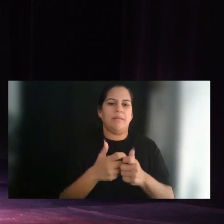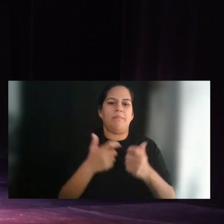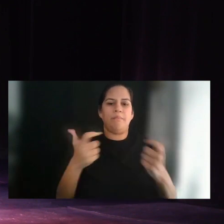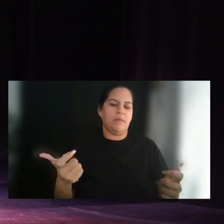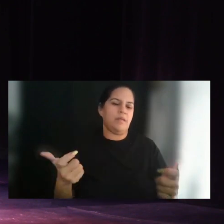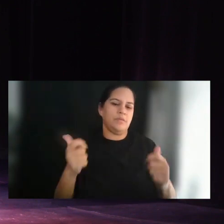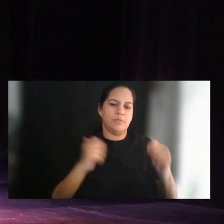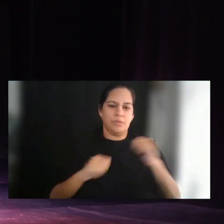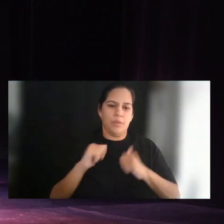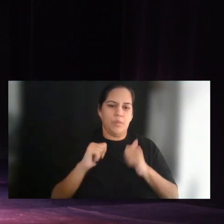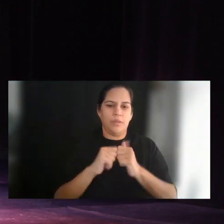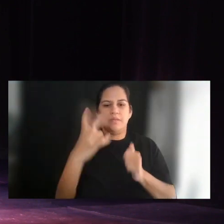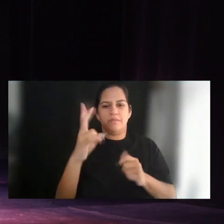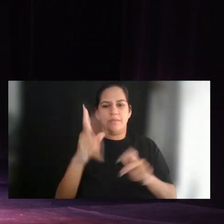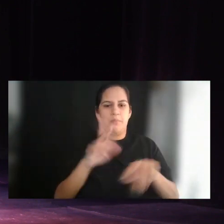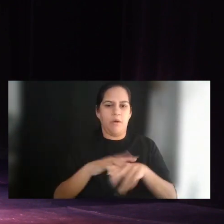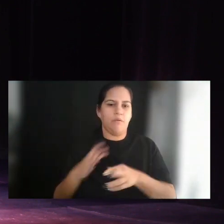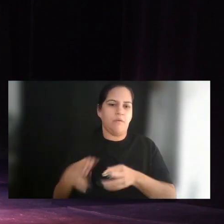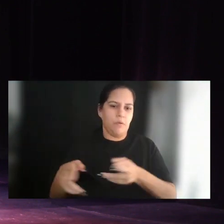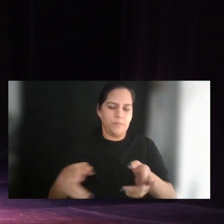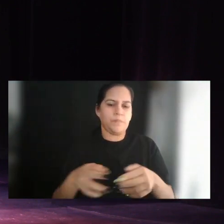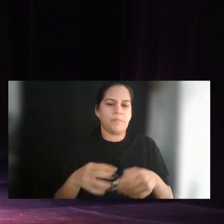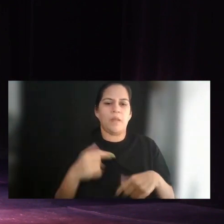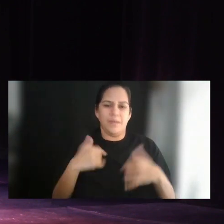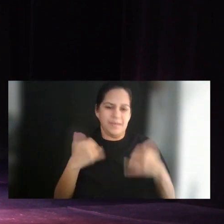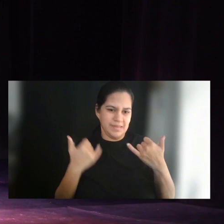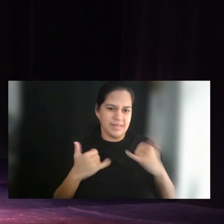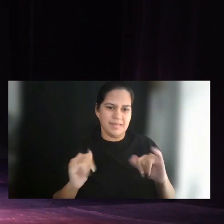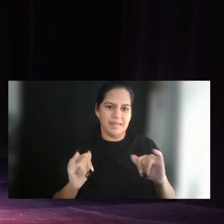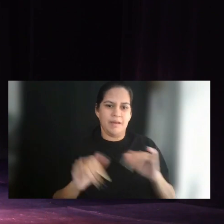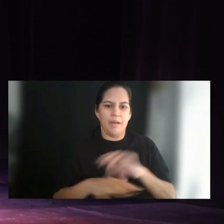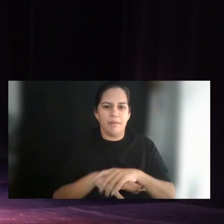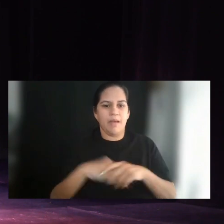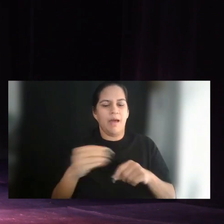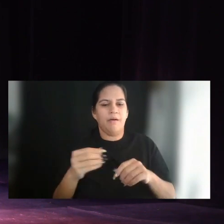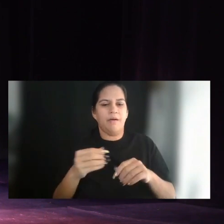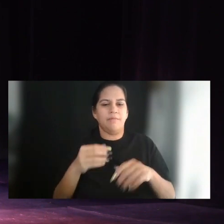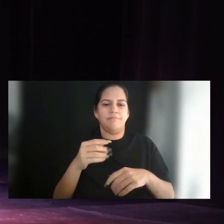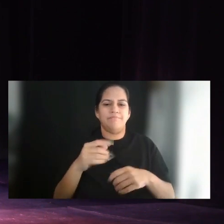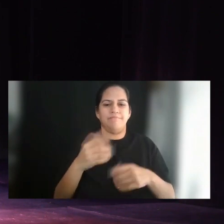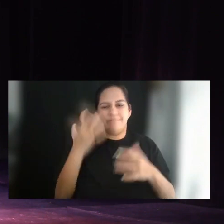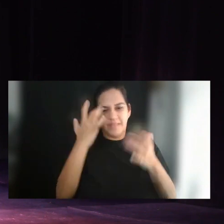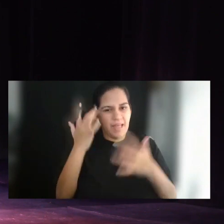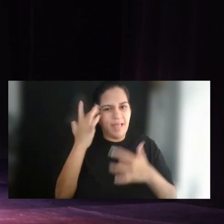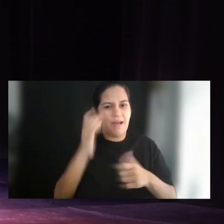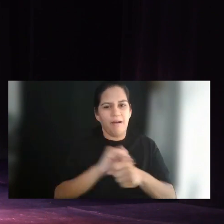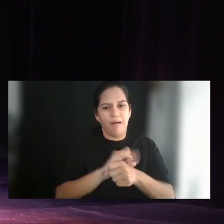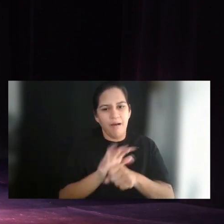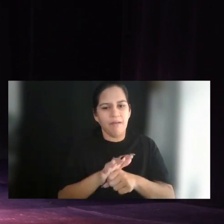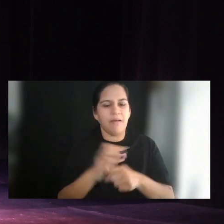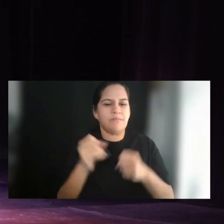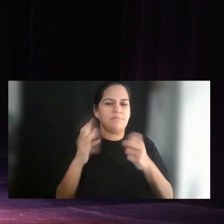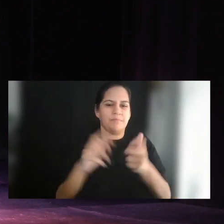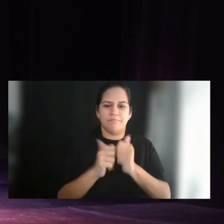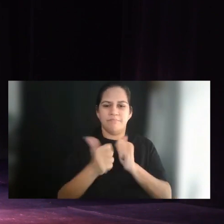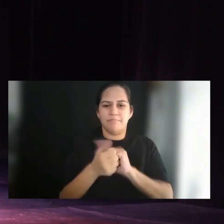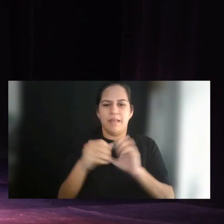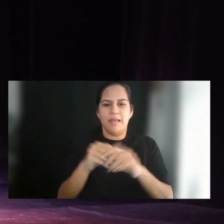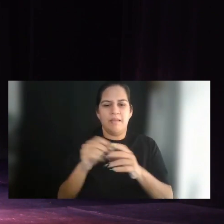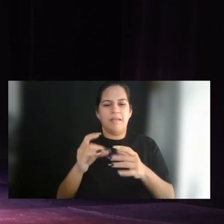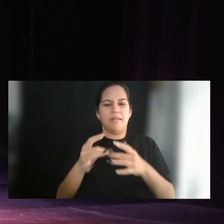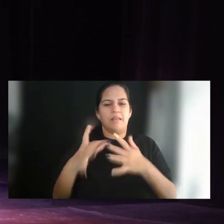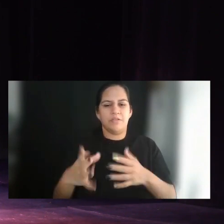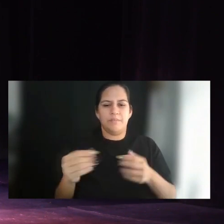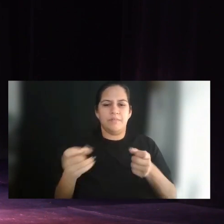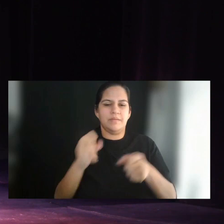road. We were still in COVID, and there was so much changeover in leadership and staffing and people starting new positions. It was